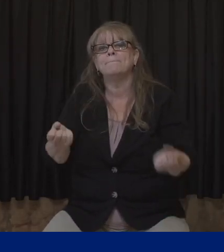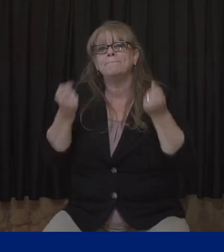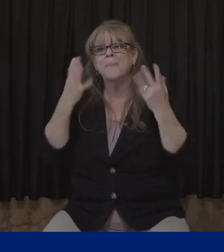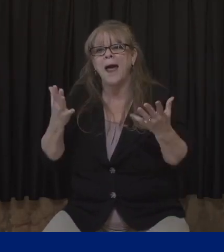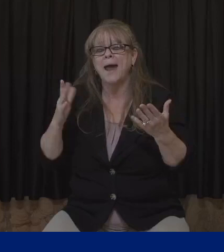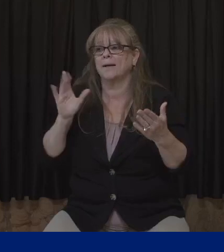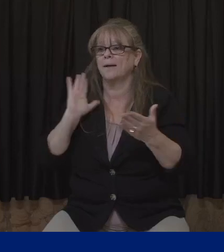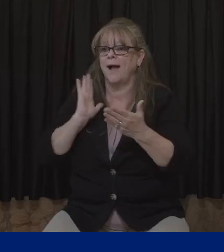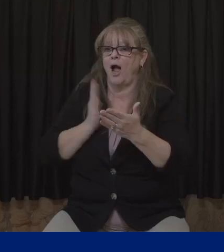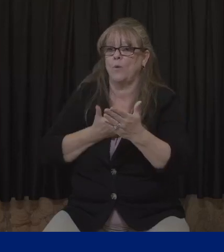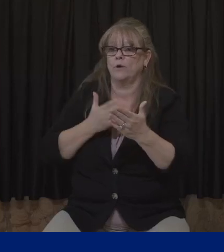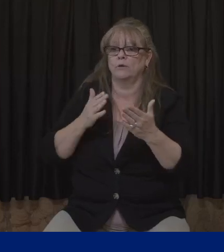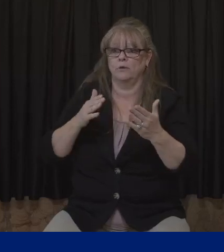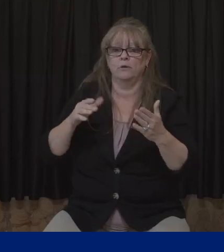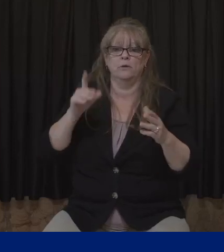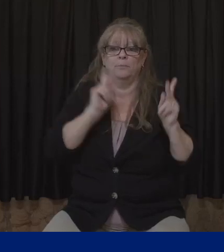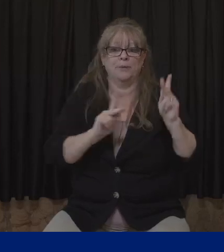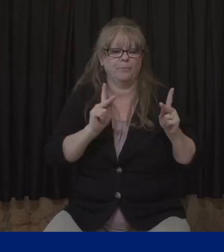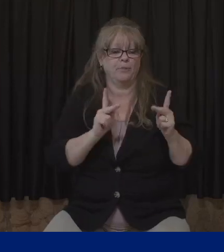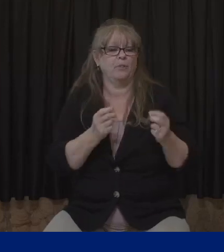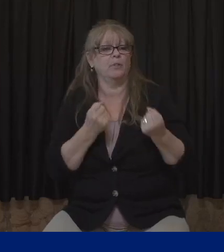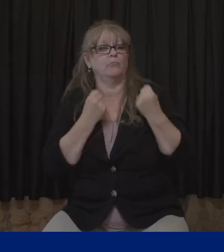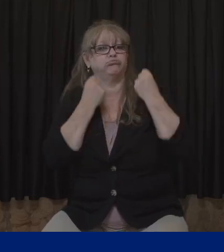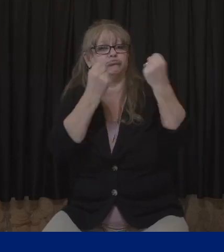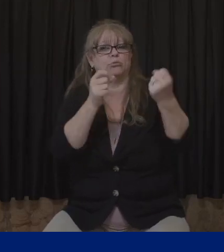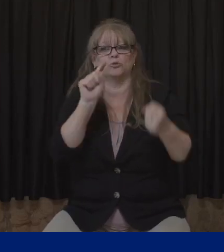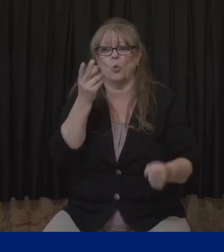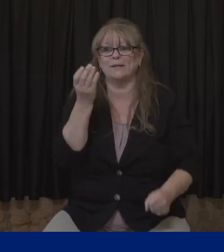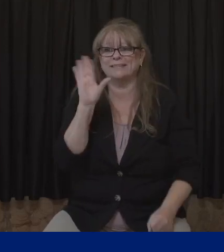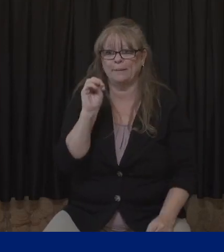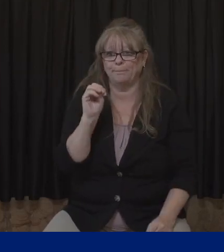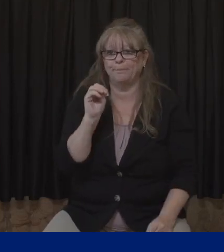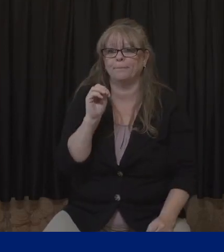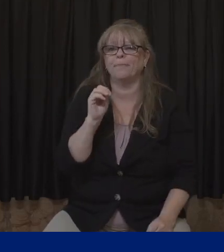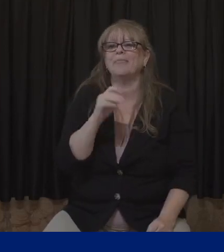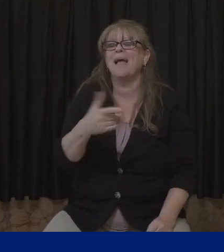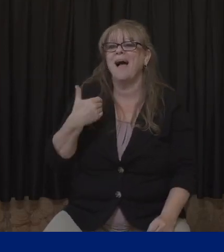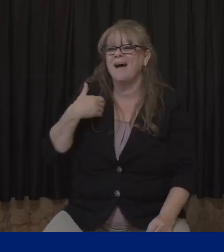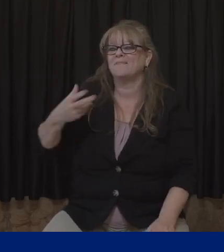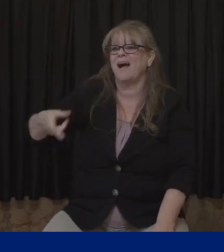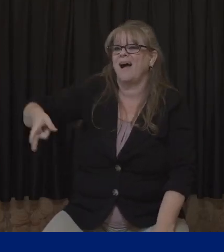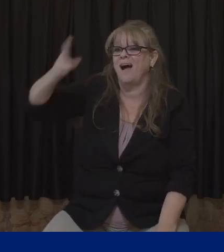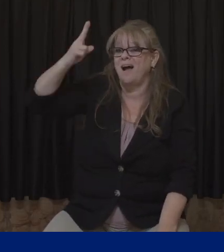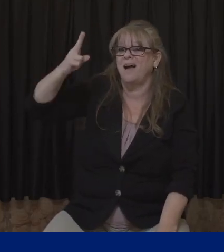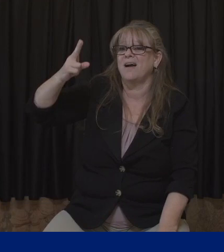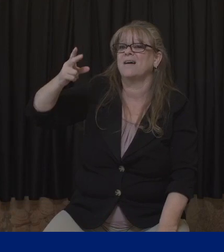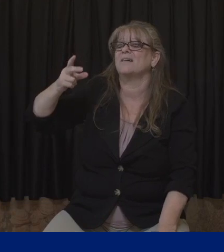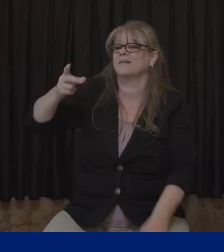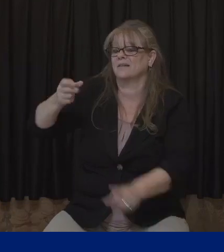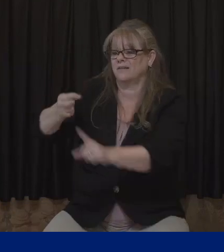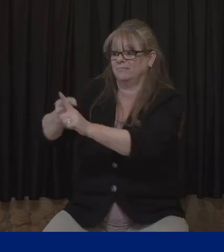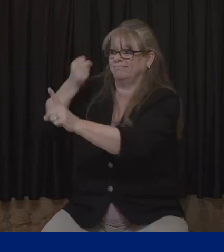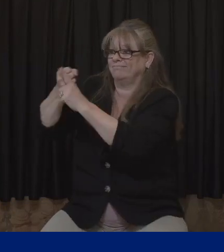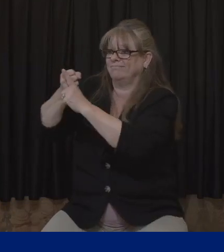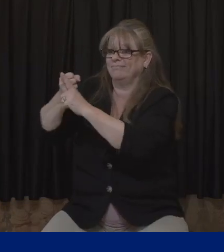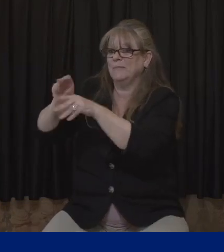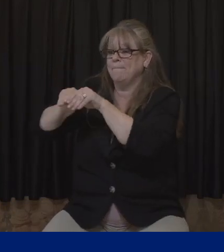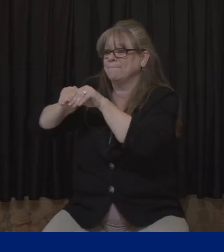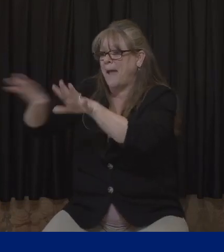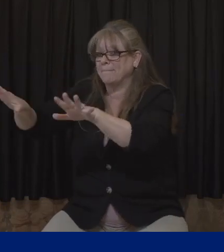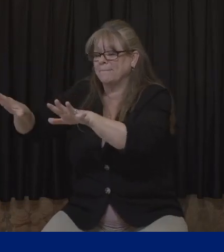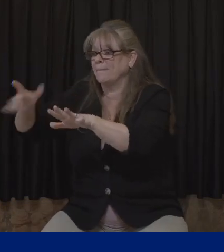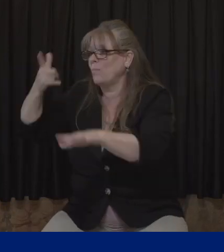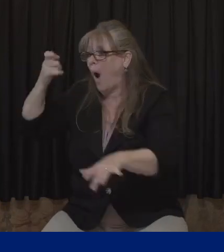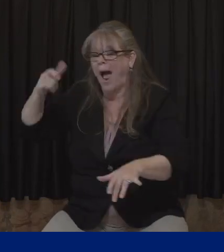loads because of that tourism and just need more time where they need to get on their feet, where those opportunities are there for locals to visit those local